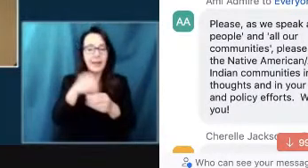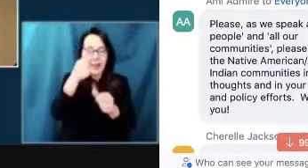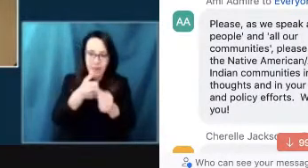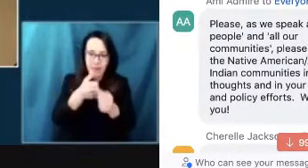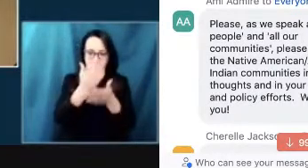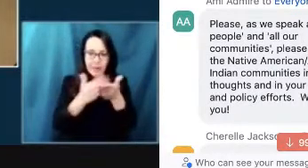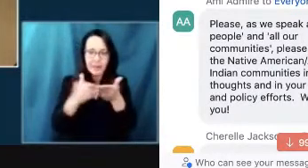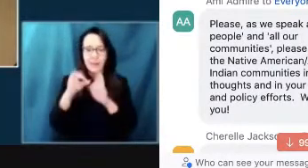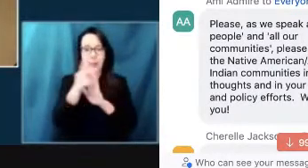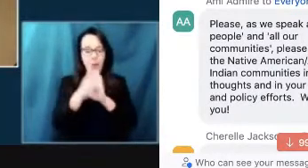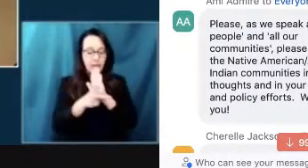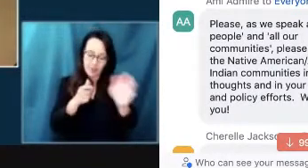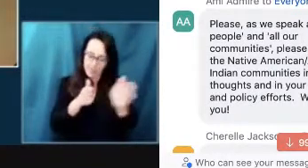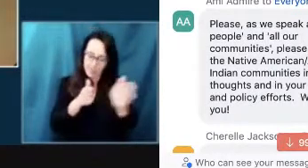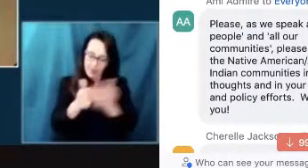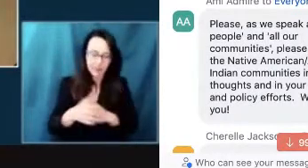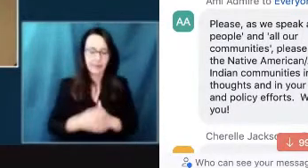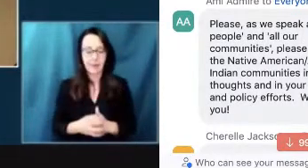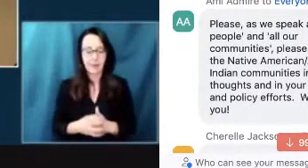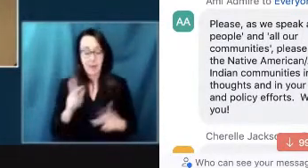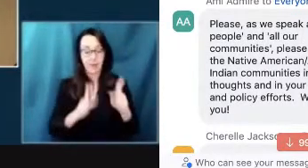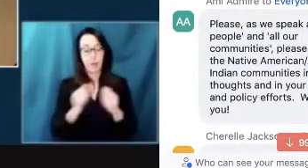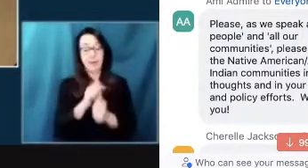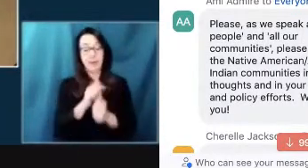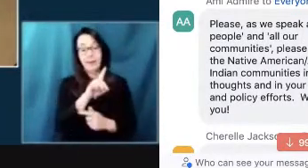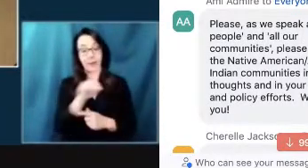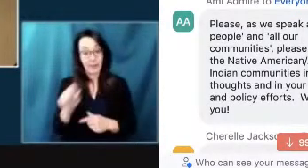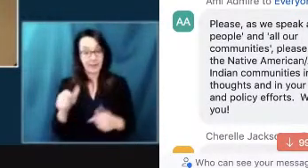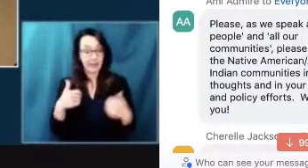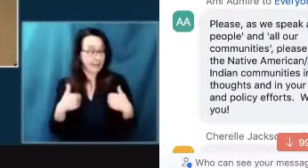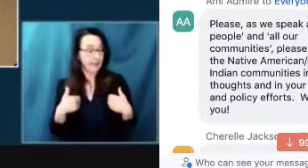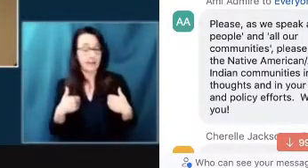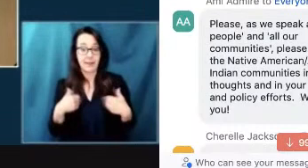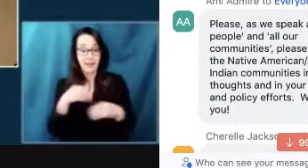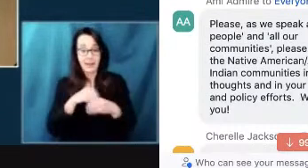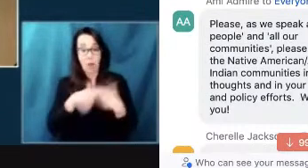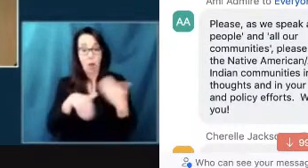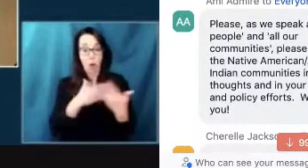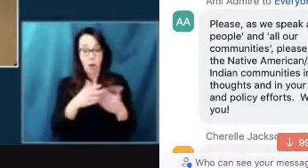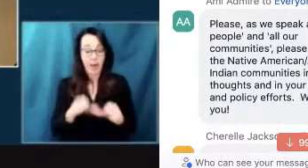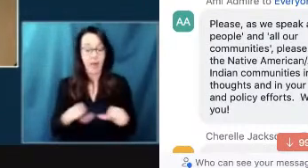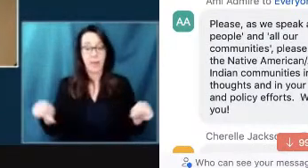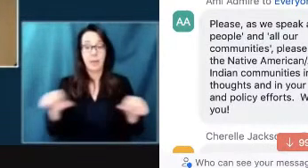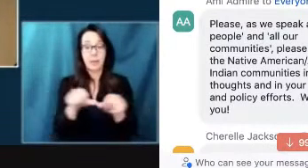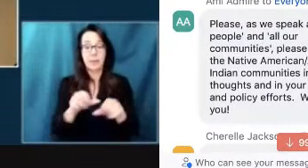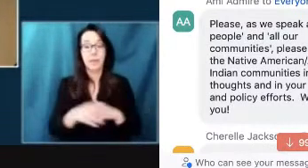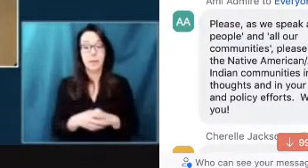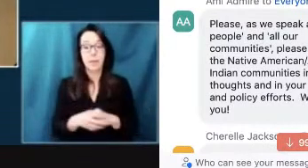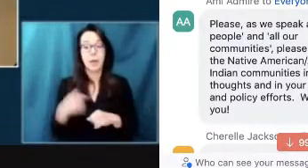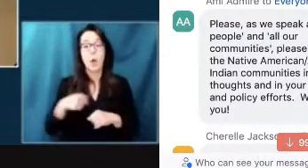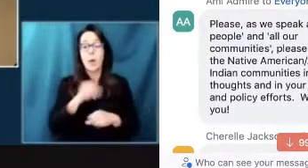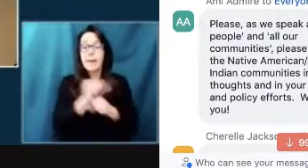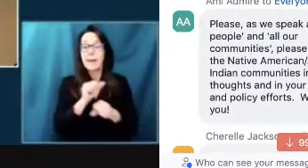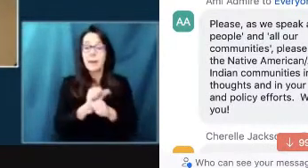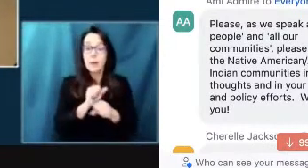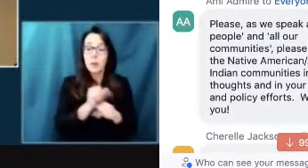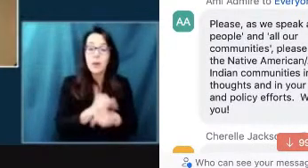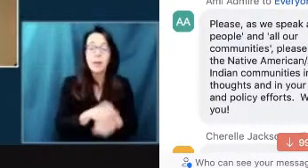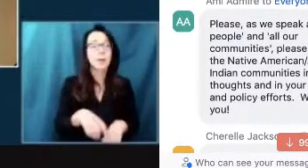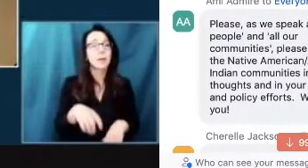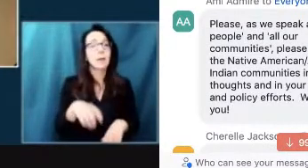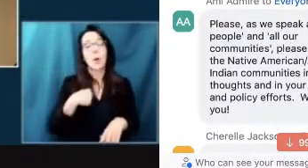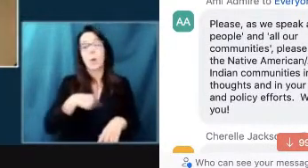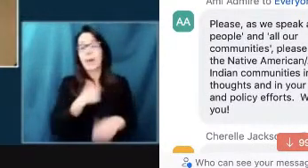passed, because people with disabilities exist in all spaces. We exist in the workforce. We are homeowners, we